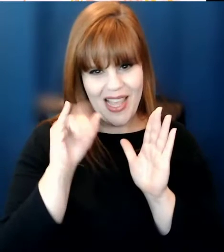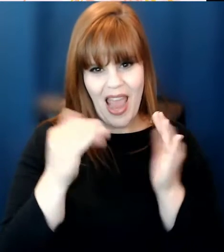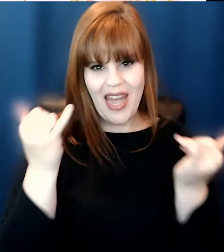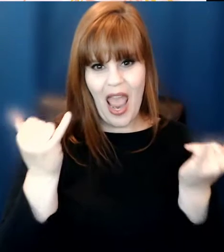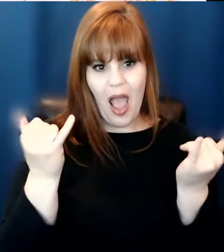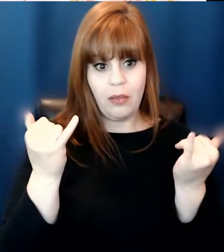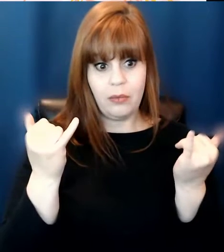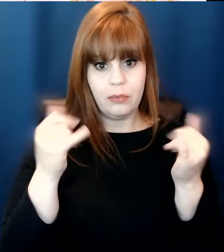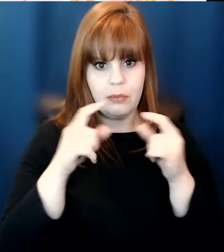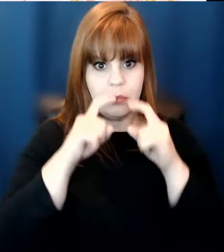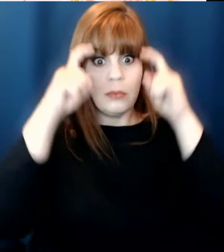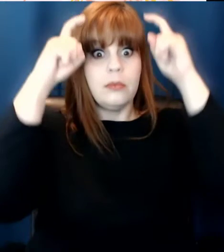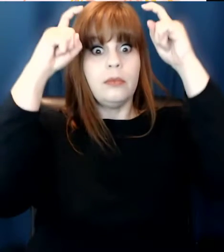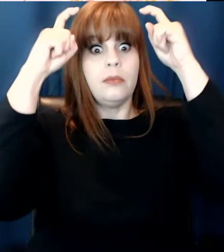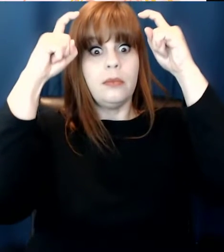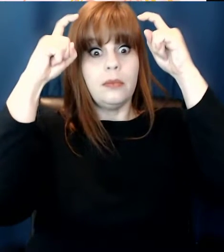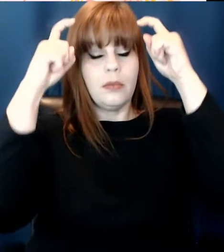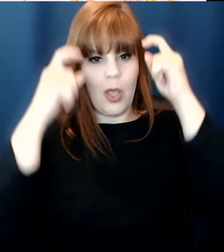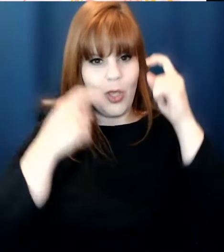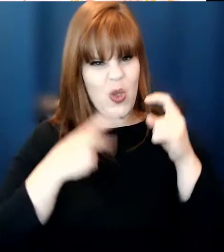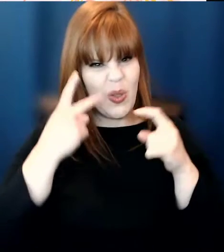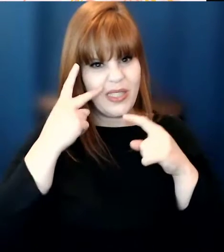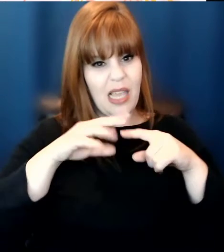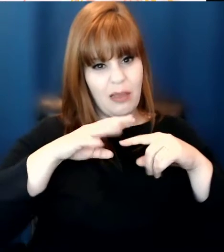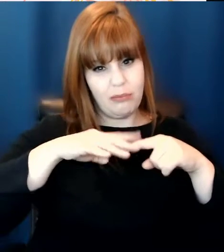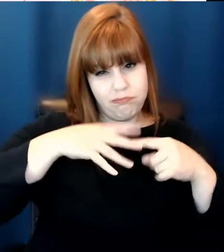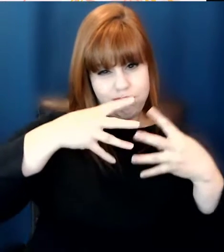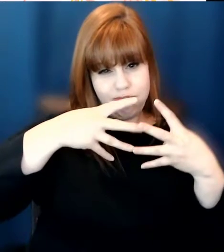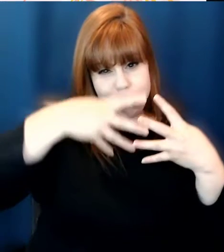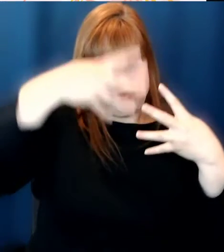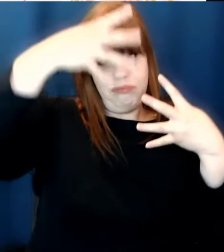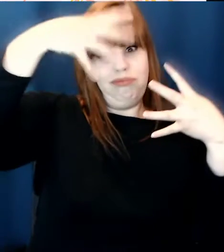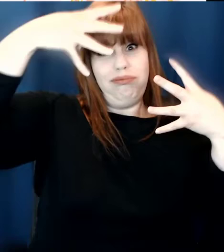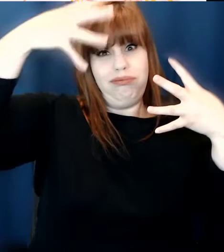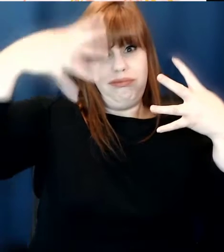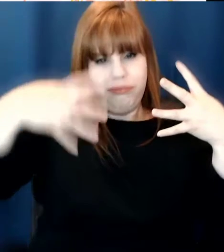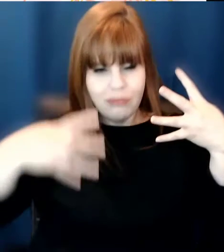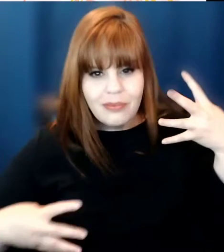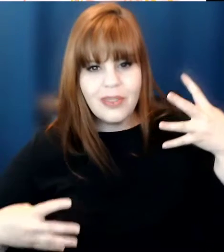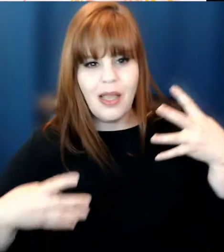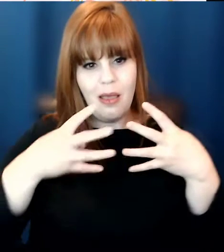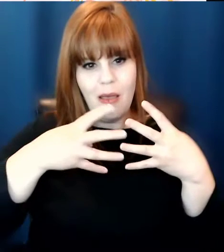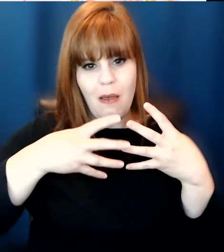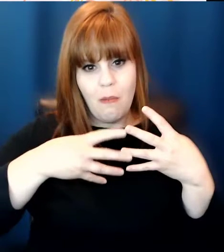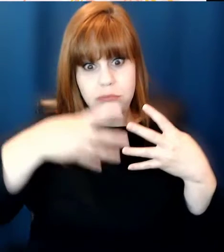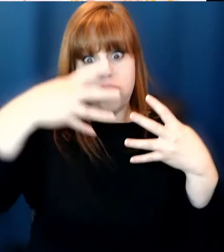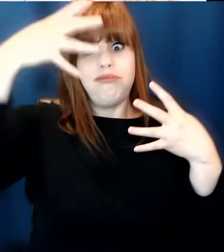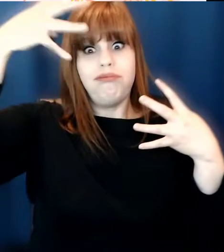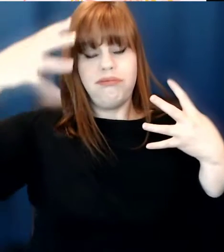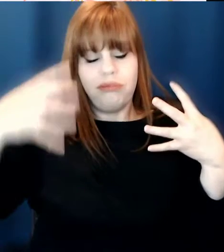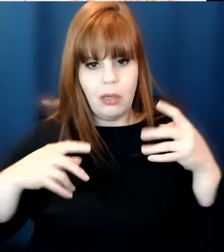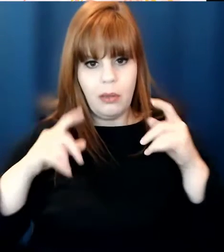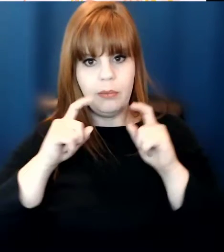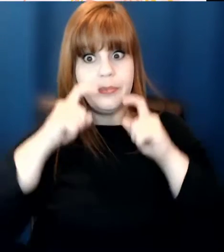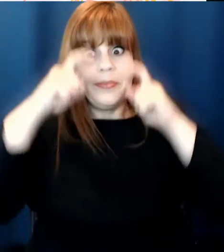And that, as you can see, there's a huge spike. And there's another